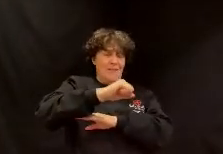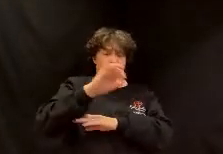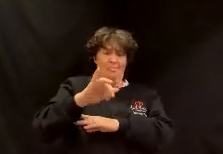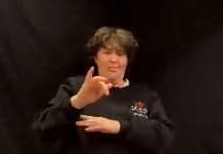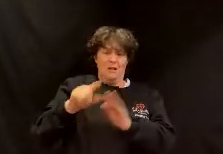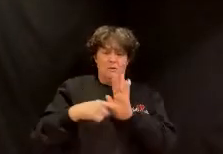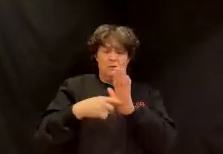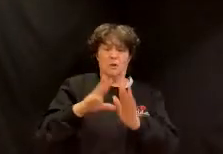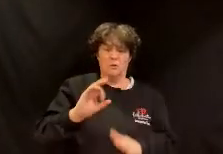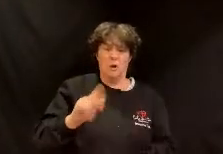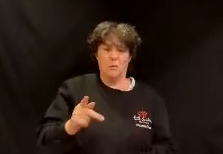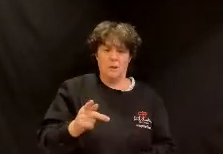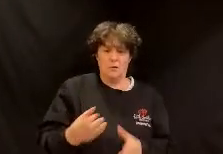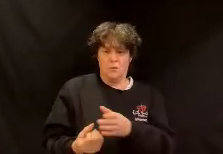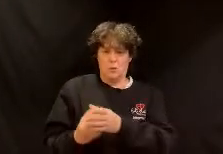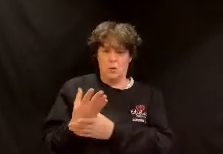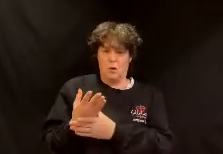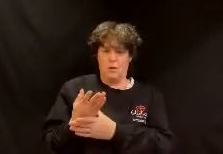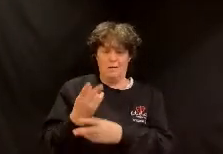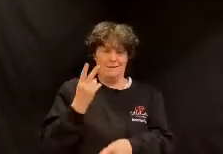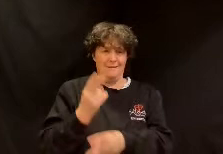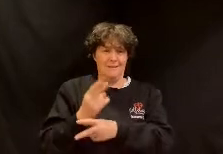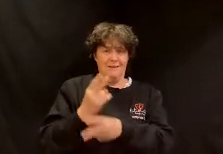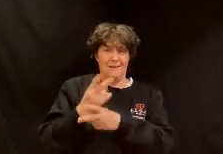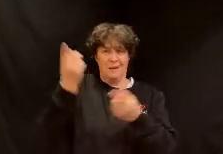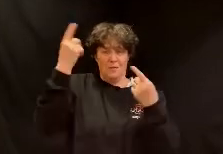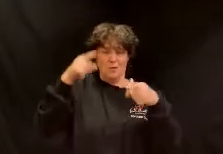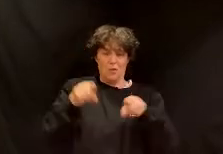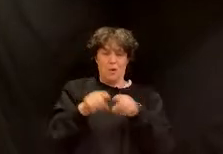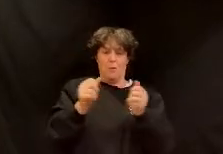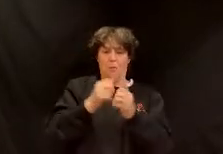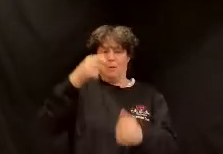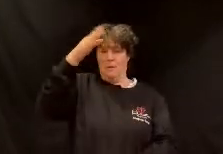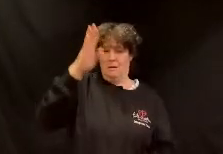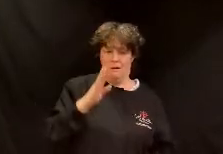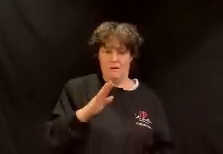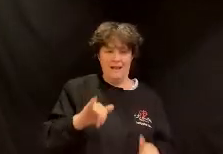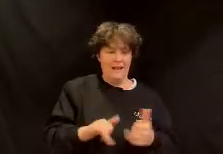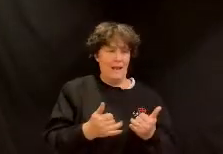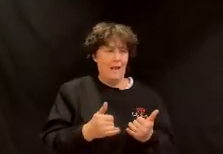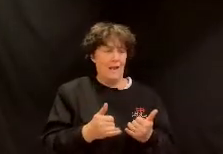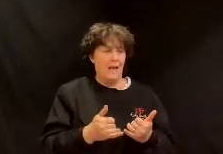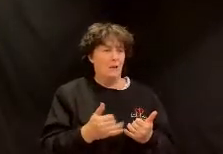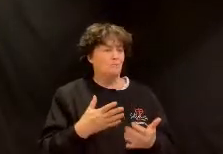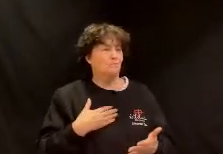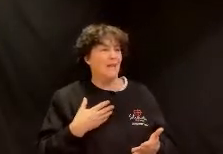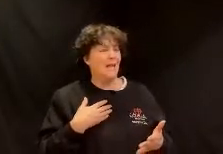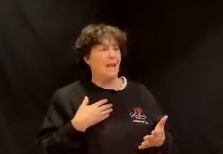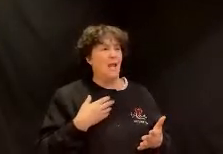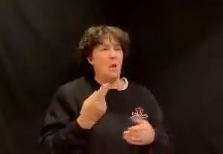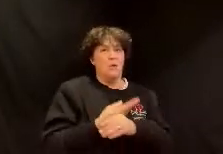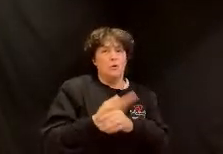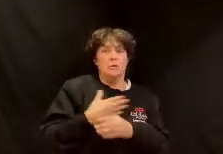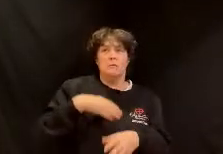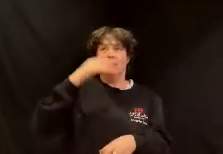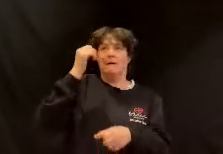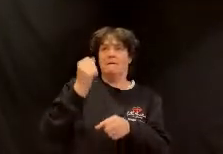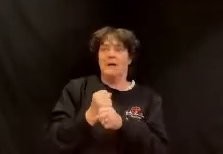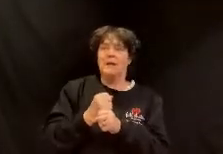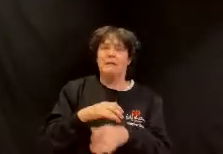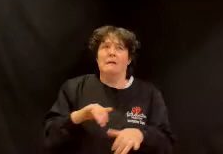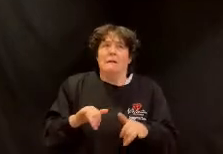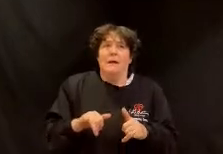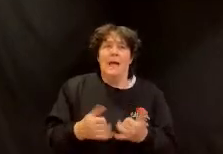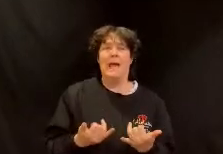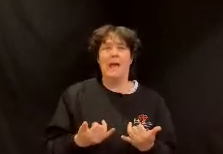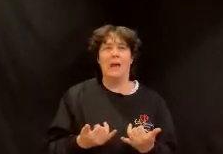exercise our faith. Just stay in agreement with God. You say, well, how do I exercise? I'm not doing this justice, but listen, how do I